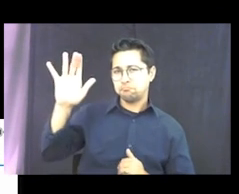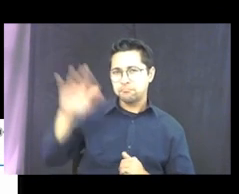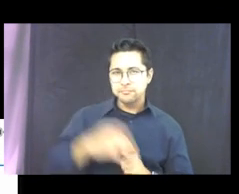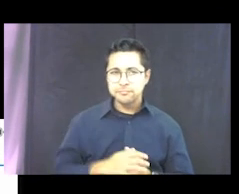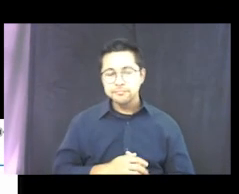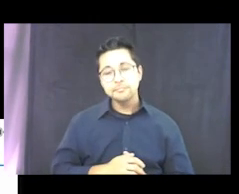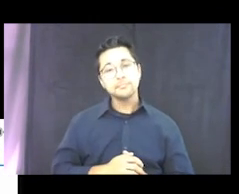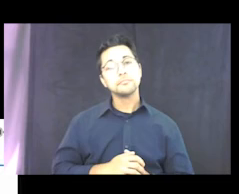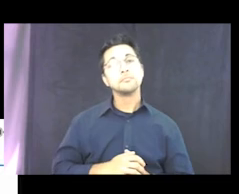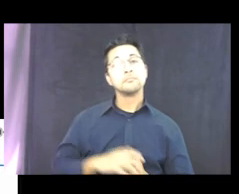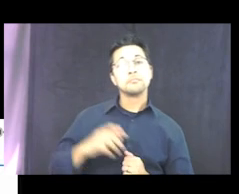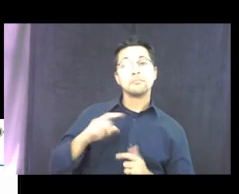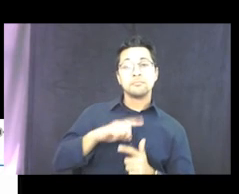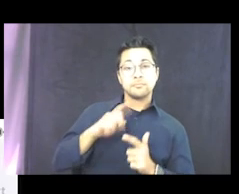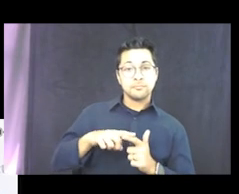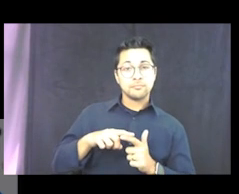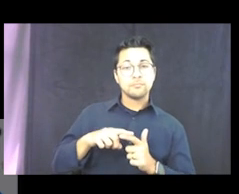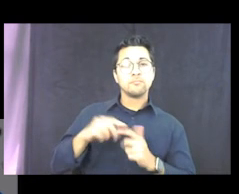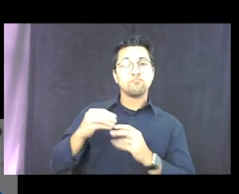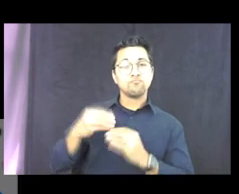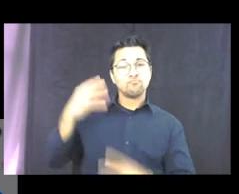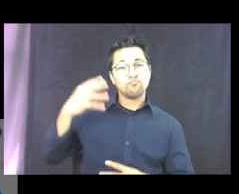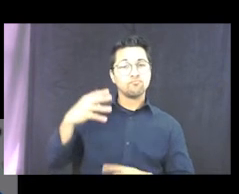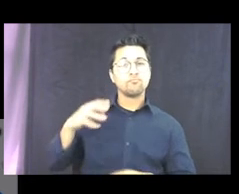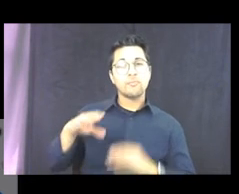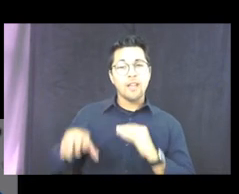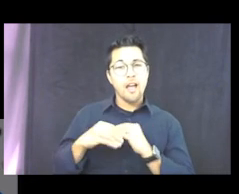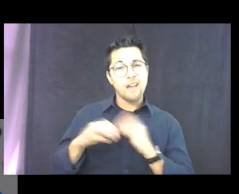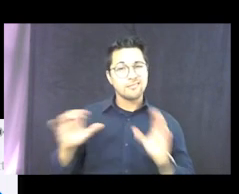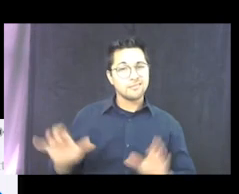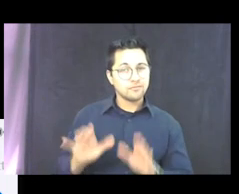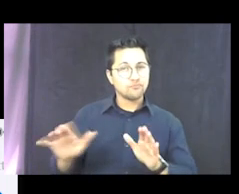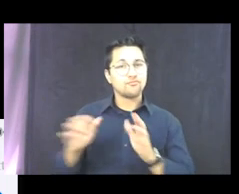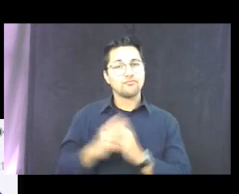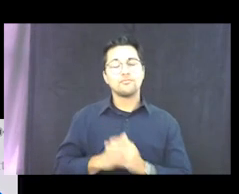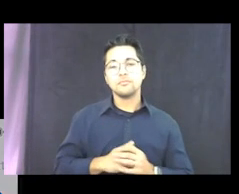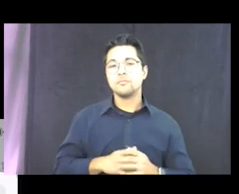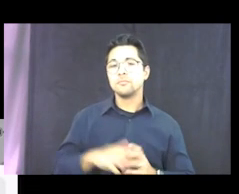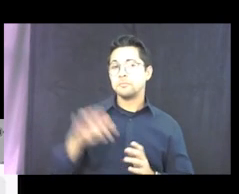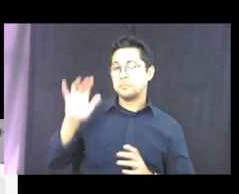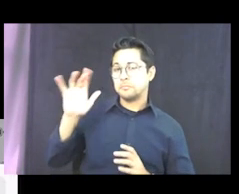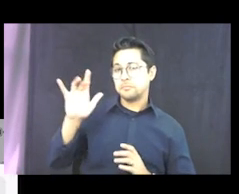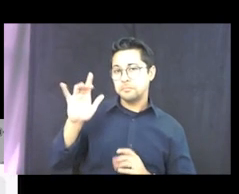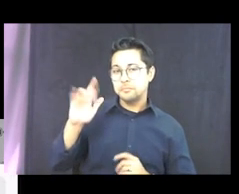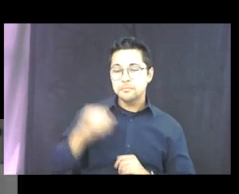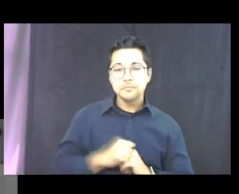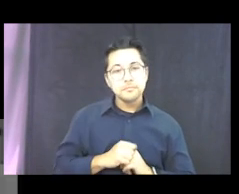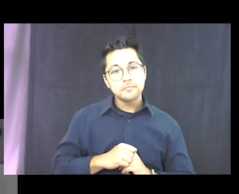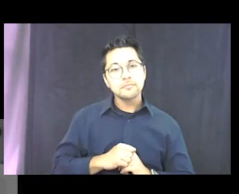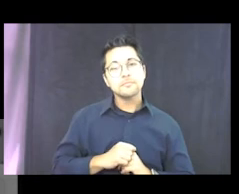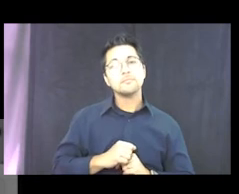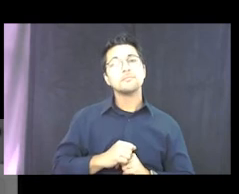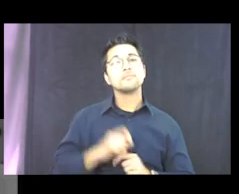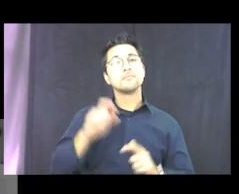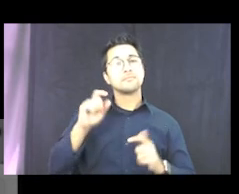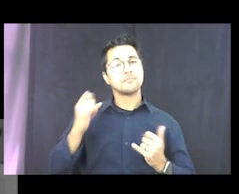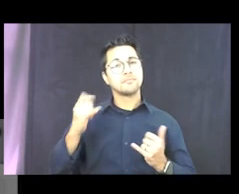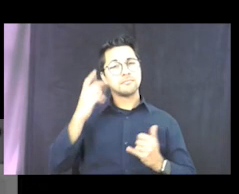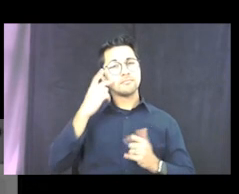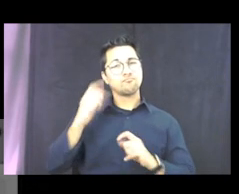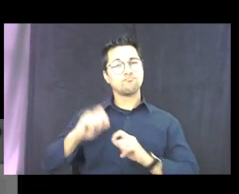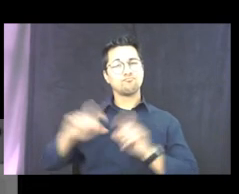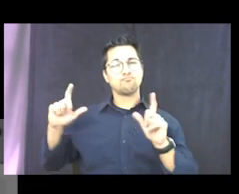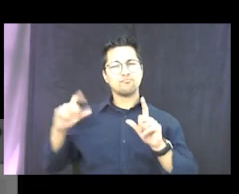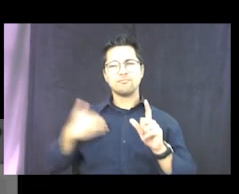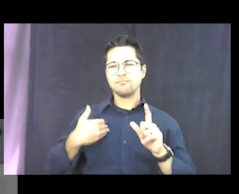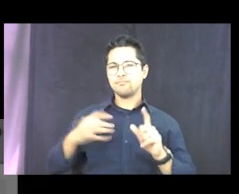icon. From here, you will want to select Add Action. When you've selected Add Action, you should now see a window that has